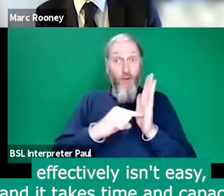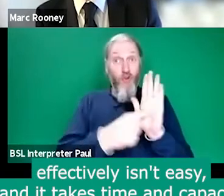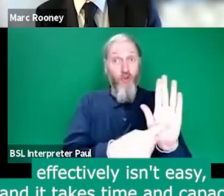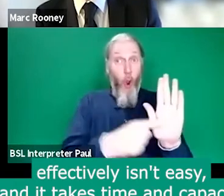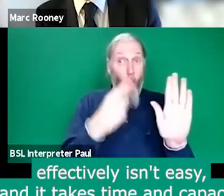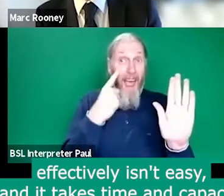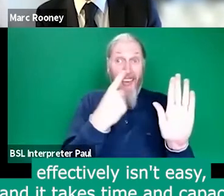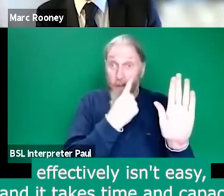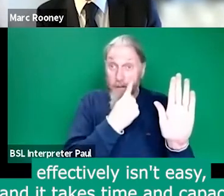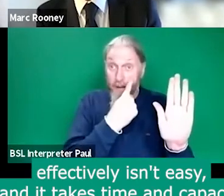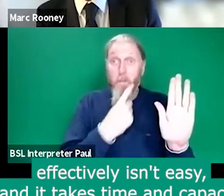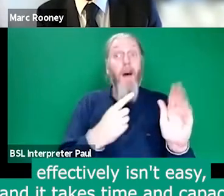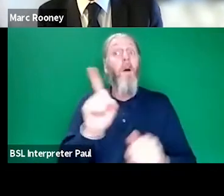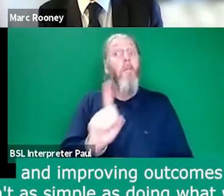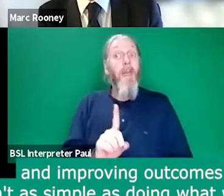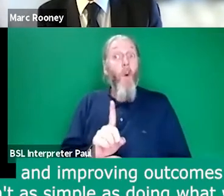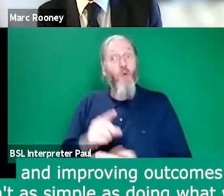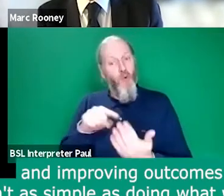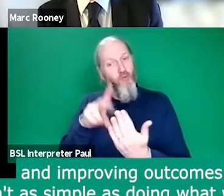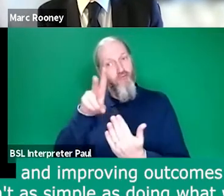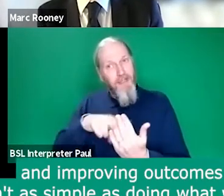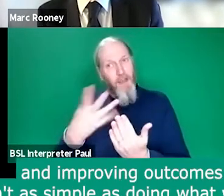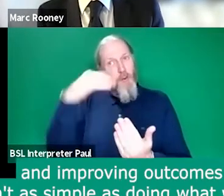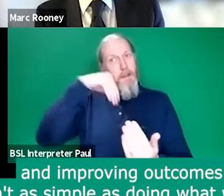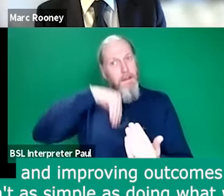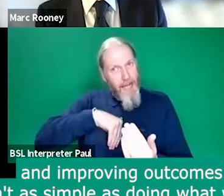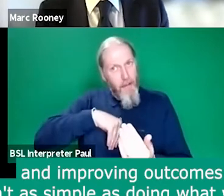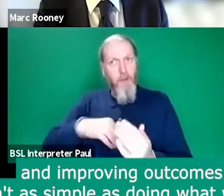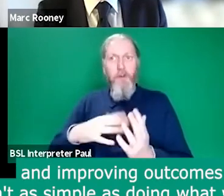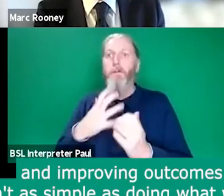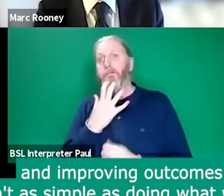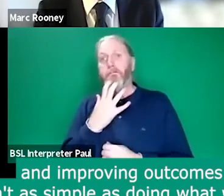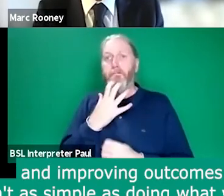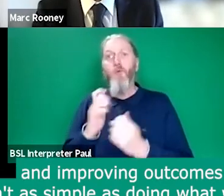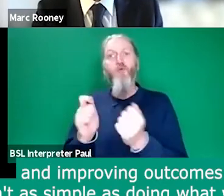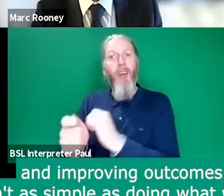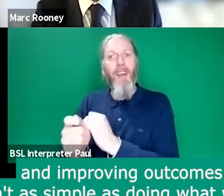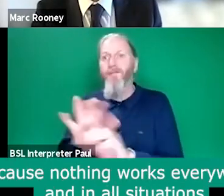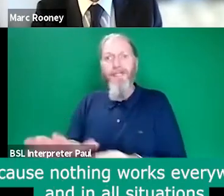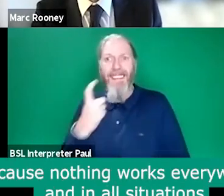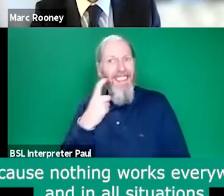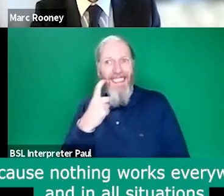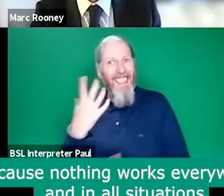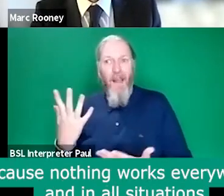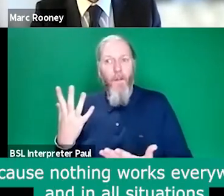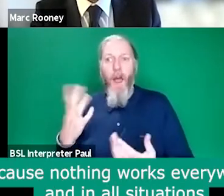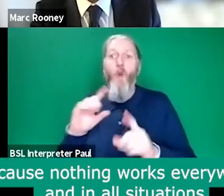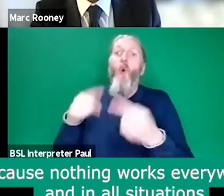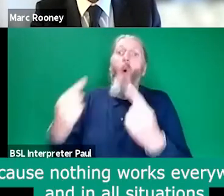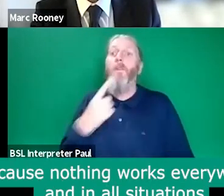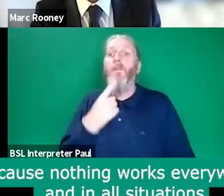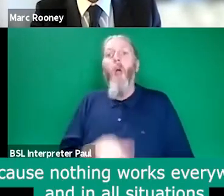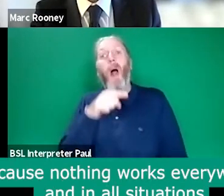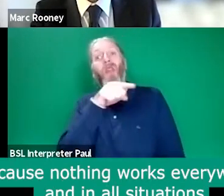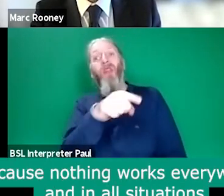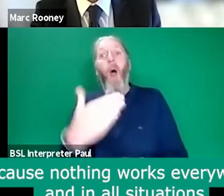easy, and it takes time and capacity, and improving outcomes isn't as simple as doing what works, because nothing works